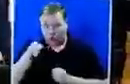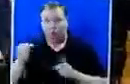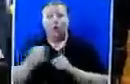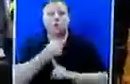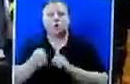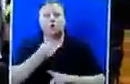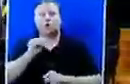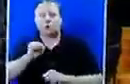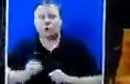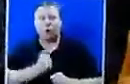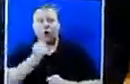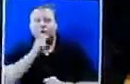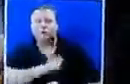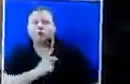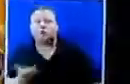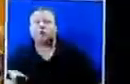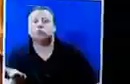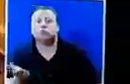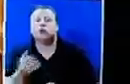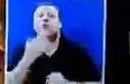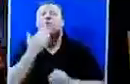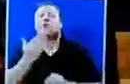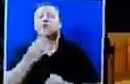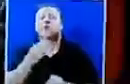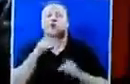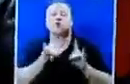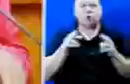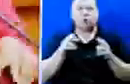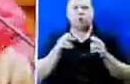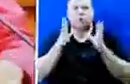wife? Thank you very much, Chairperson of the NCOB. Thank you very much.